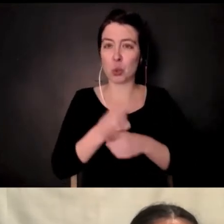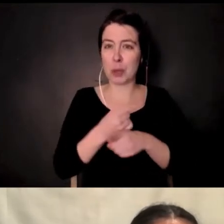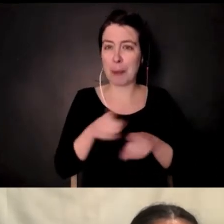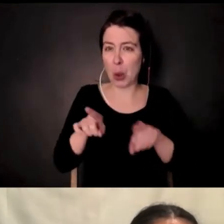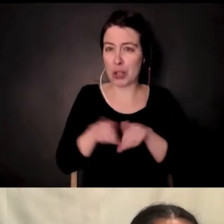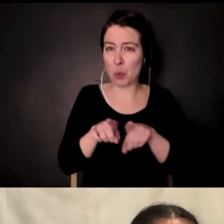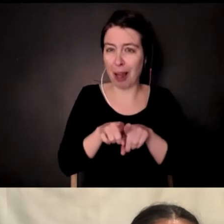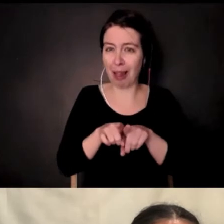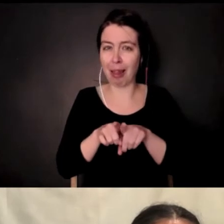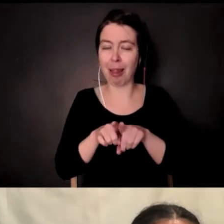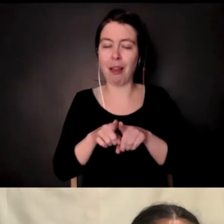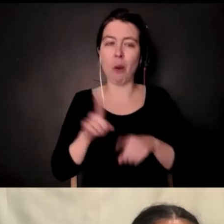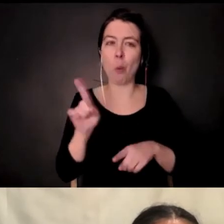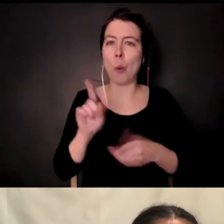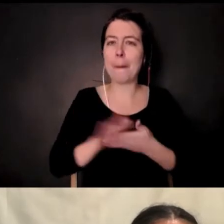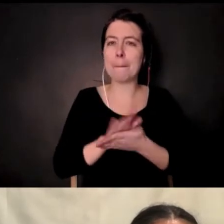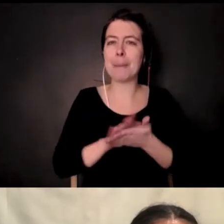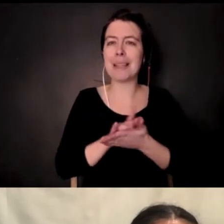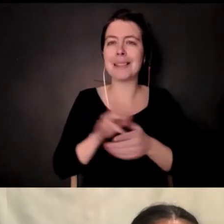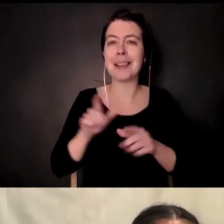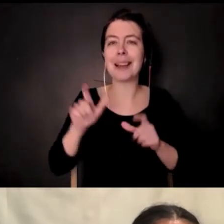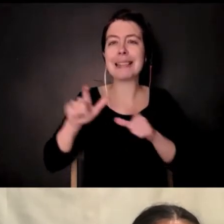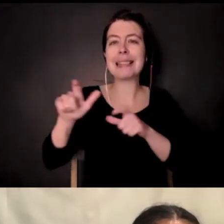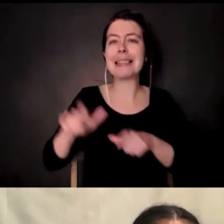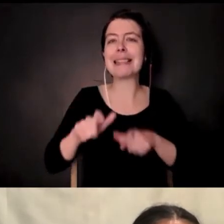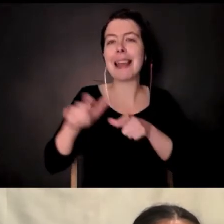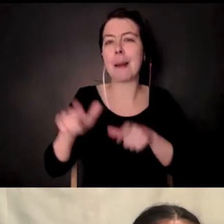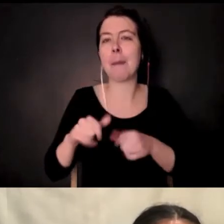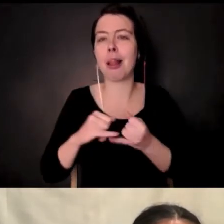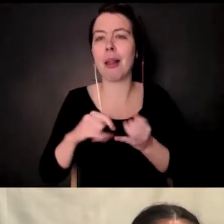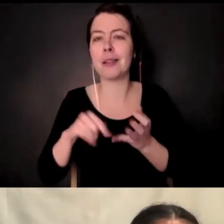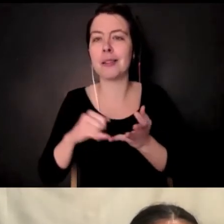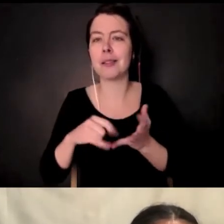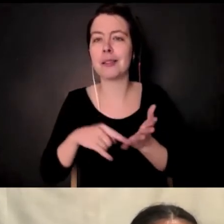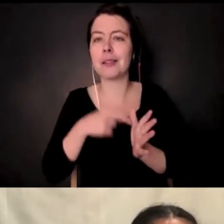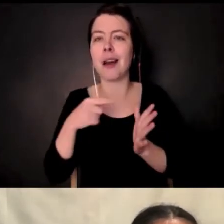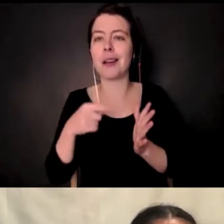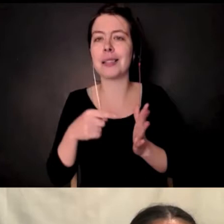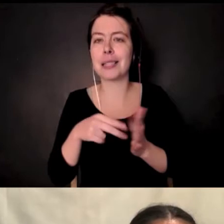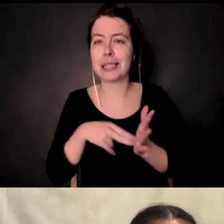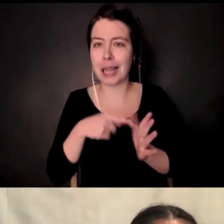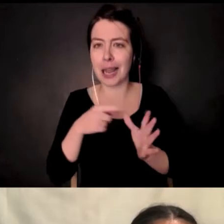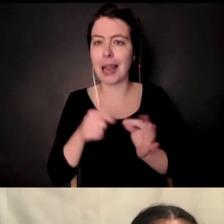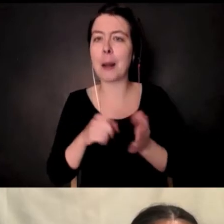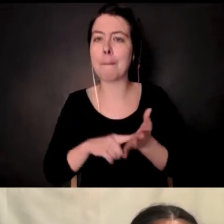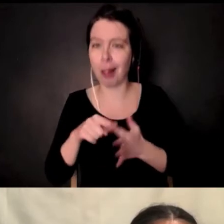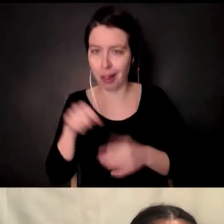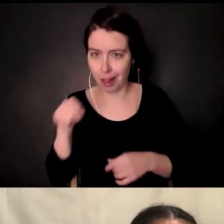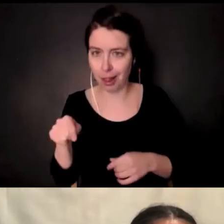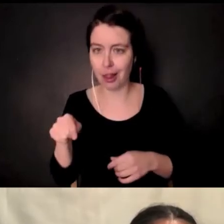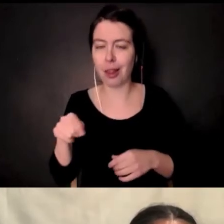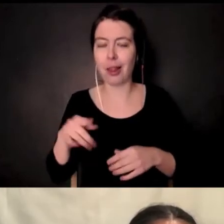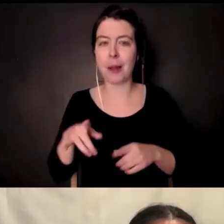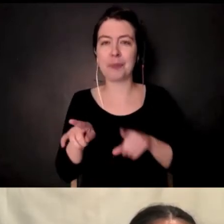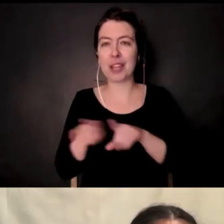foregrounded commitment and the building of trust between commissioners and publics and artists, and that in itself